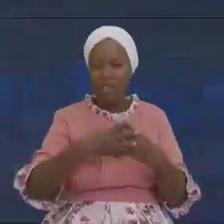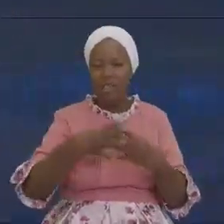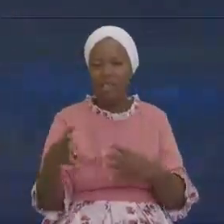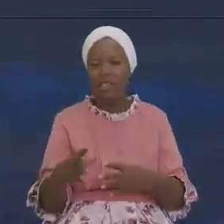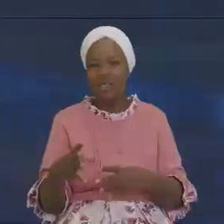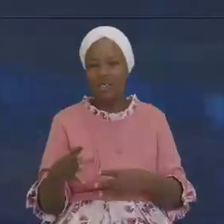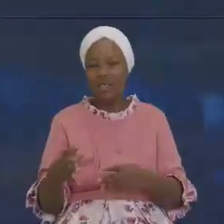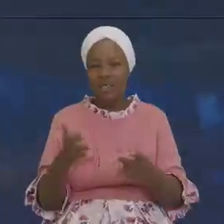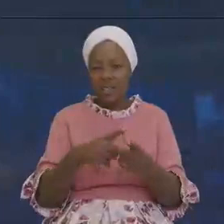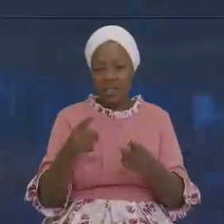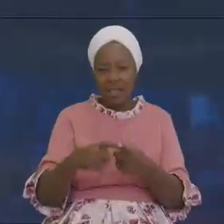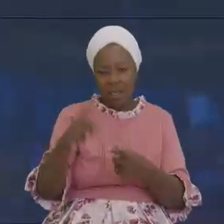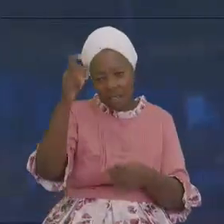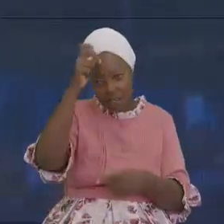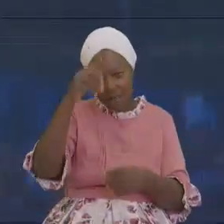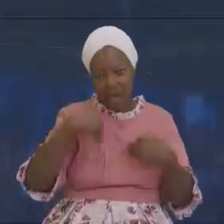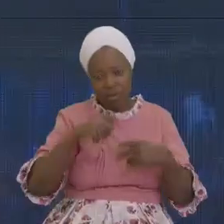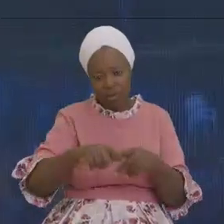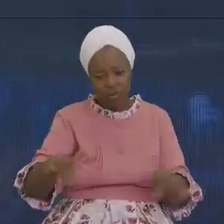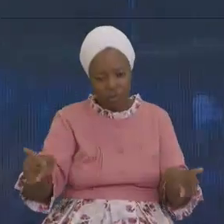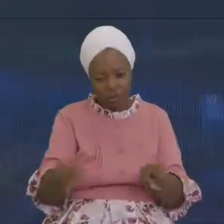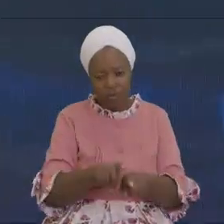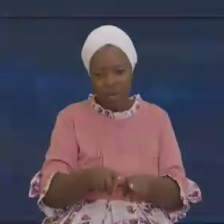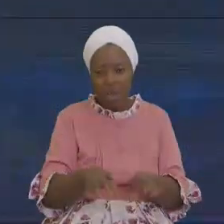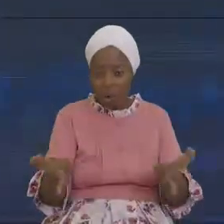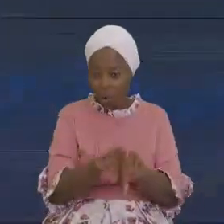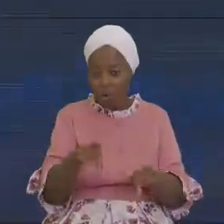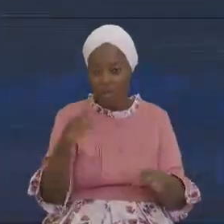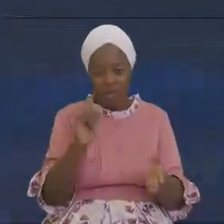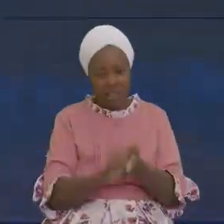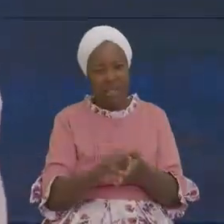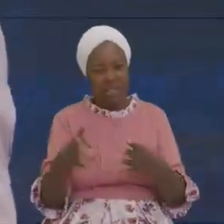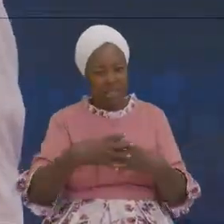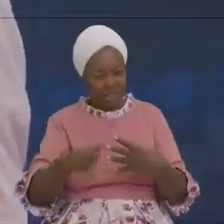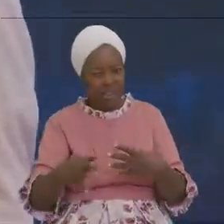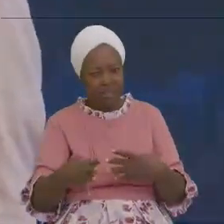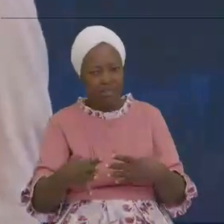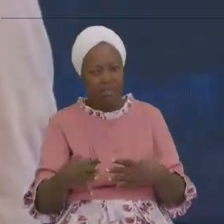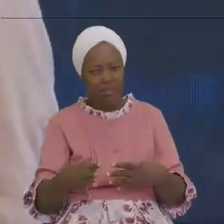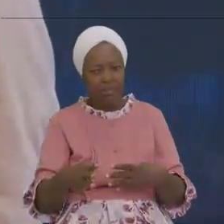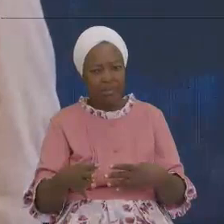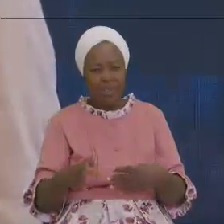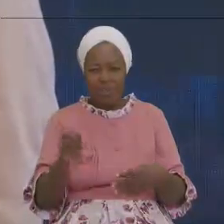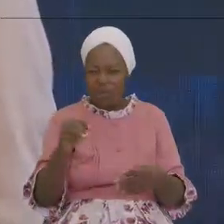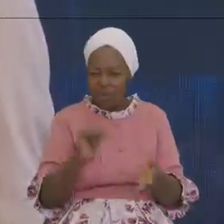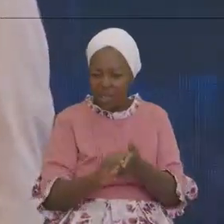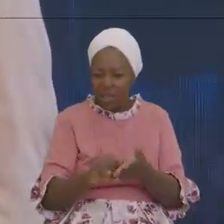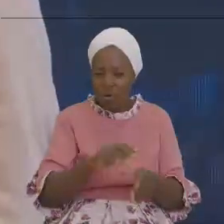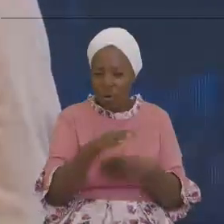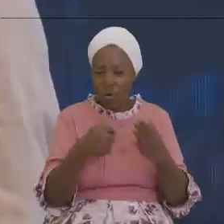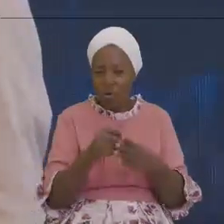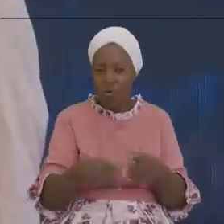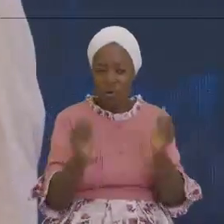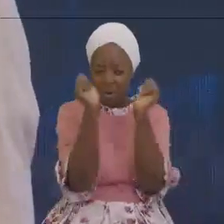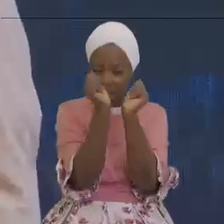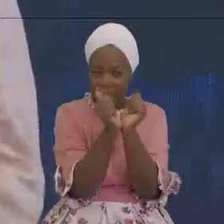he has to lock the cage so that those captives, so that